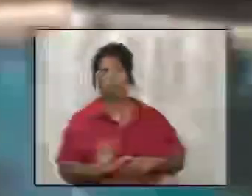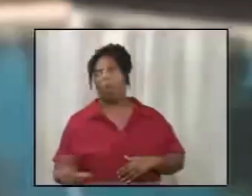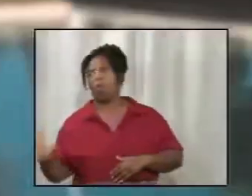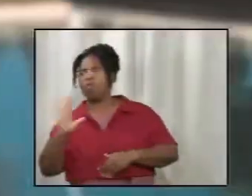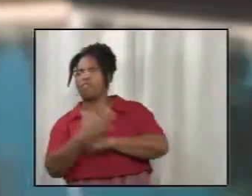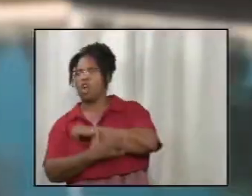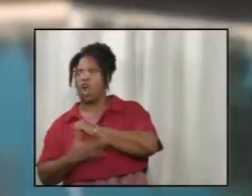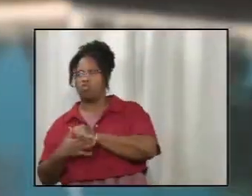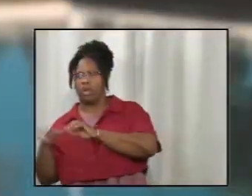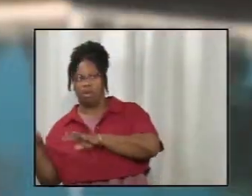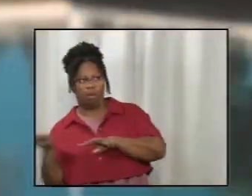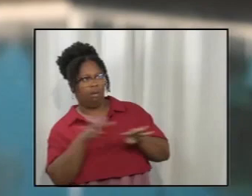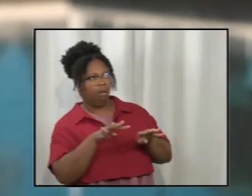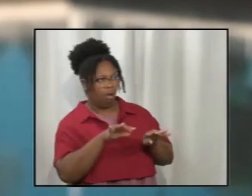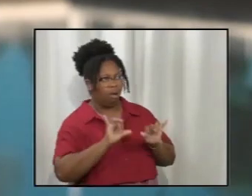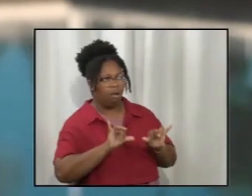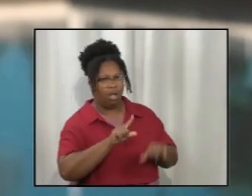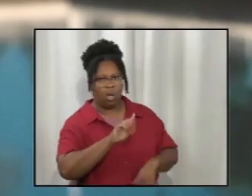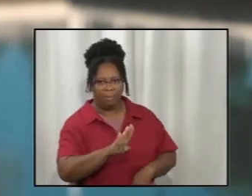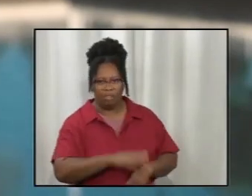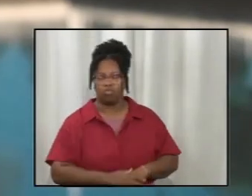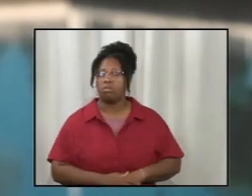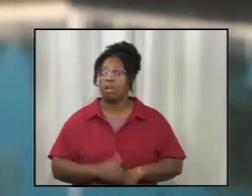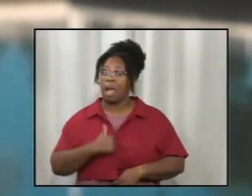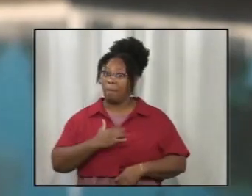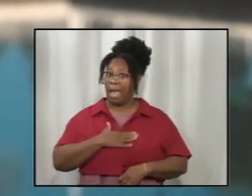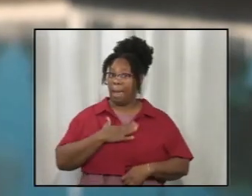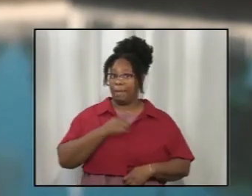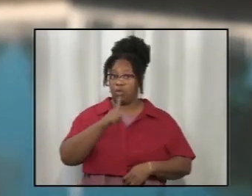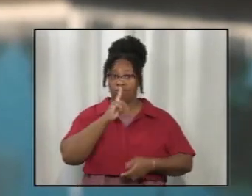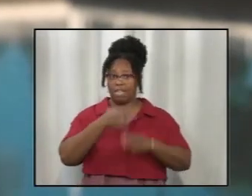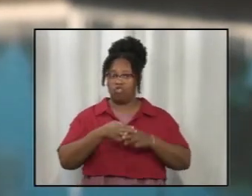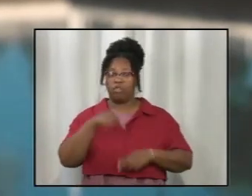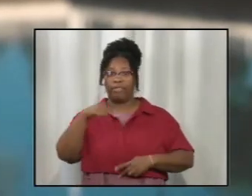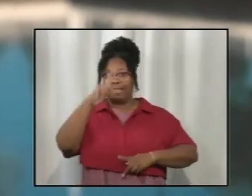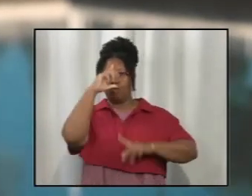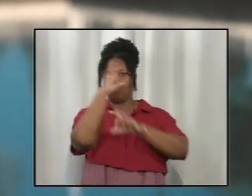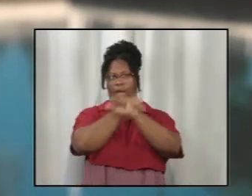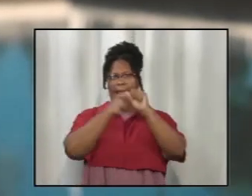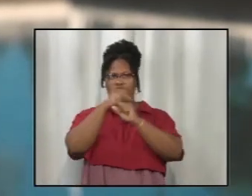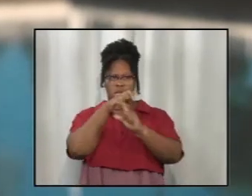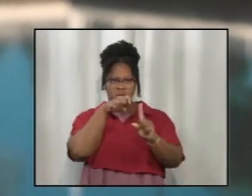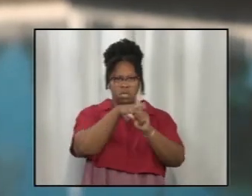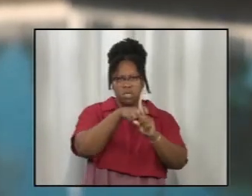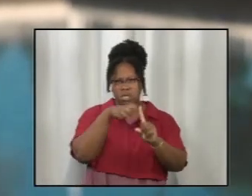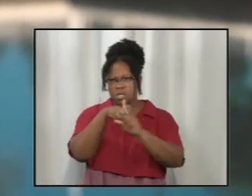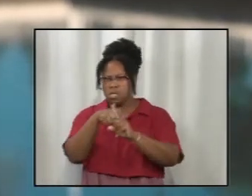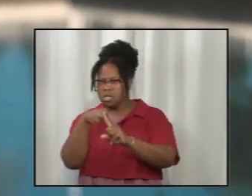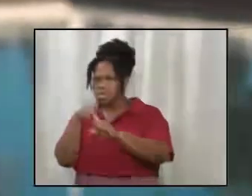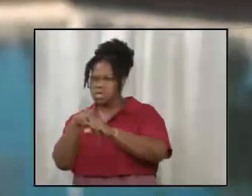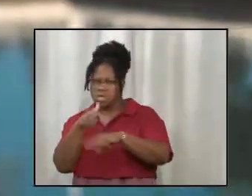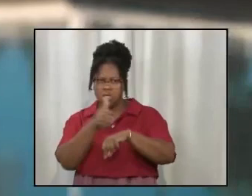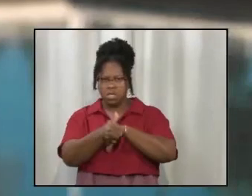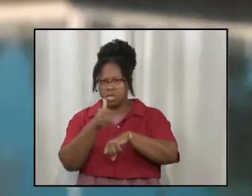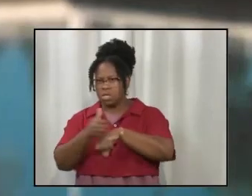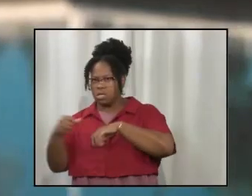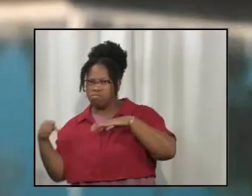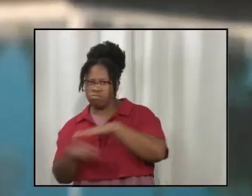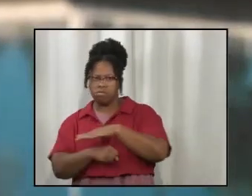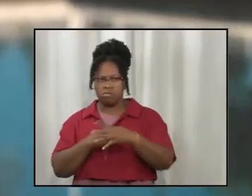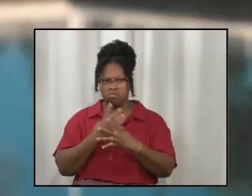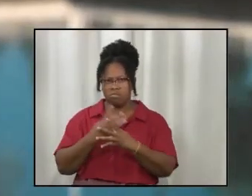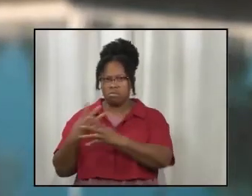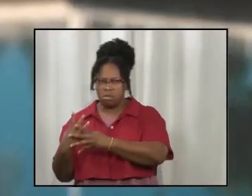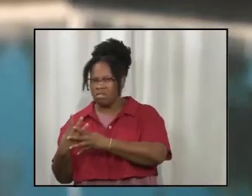strategies. And I'm glad that you also mentioned that this is not a strategy to prosecute homelessness or to eliminate homelessness